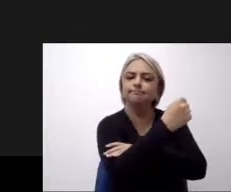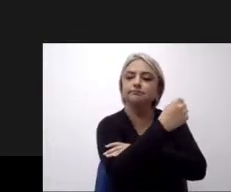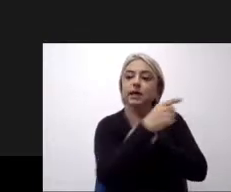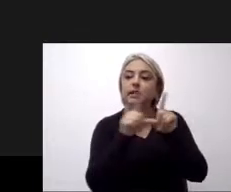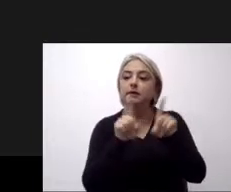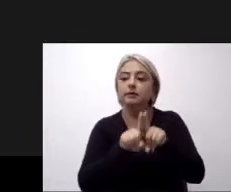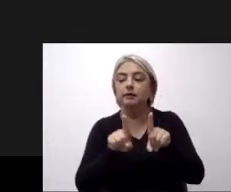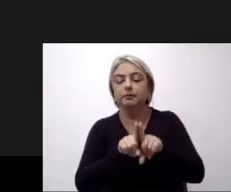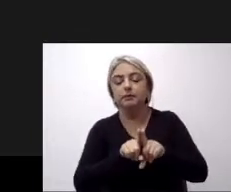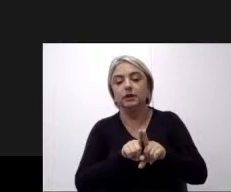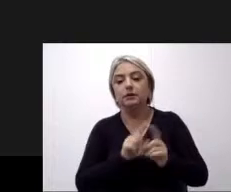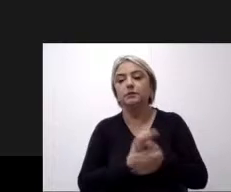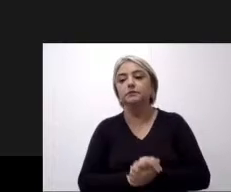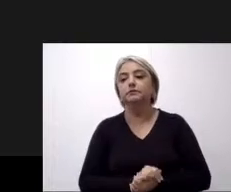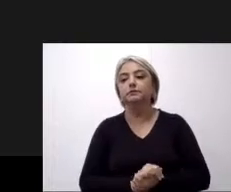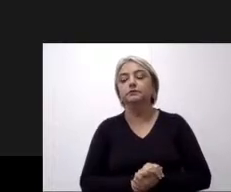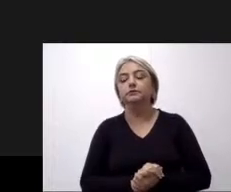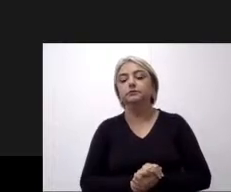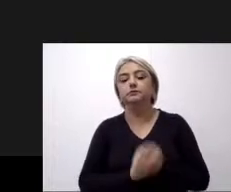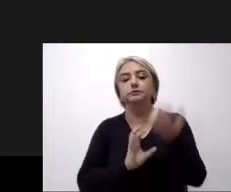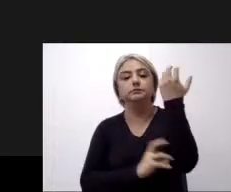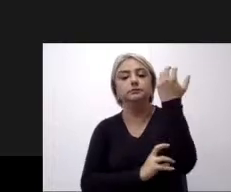feminist bureaucrats.